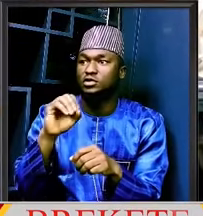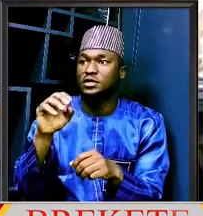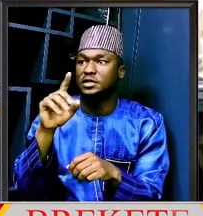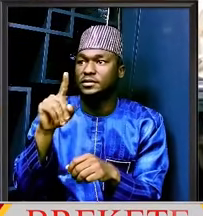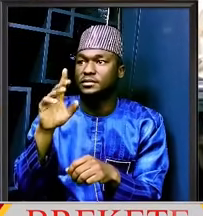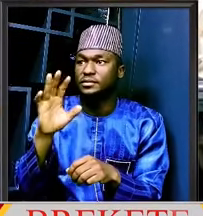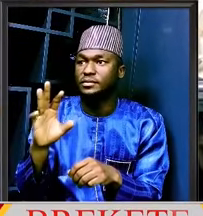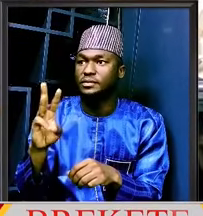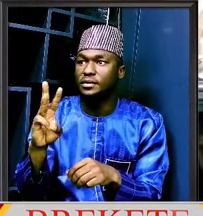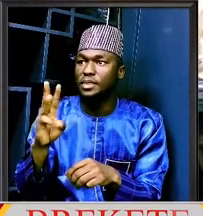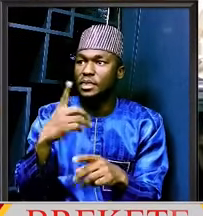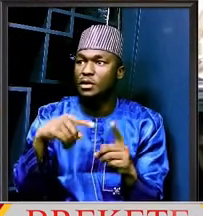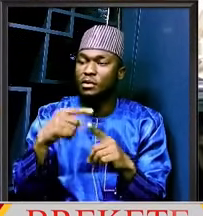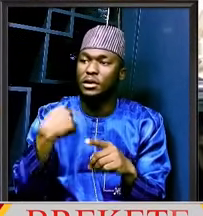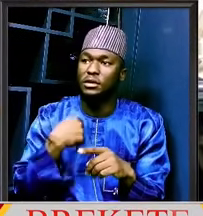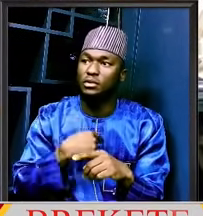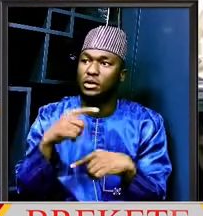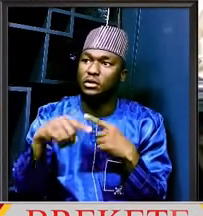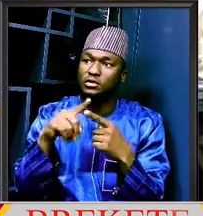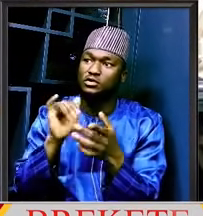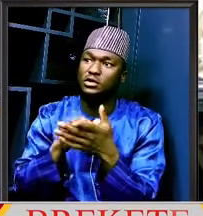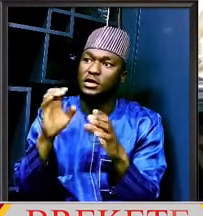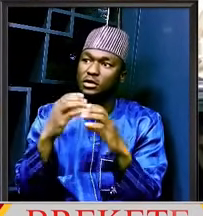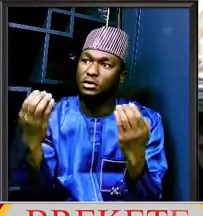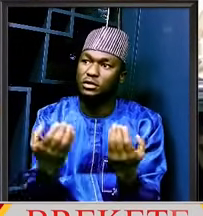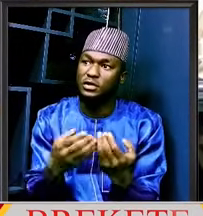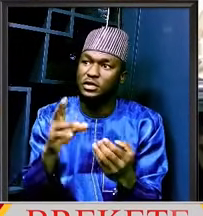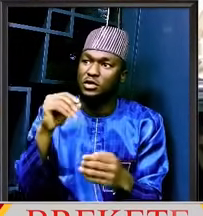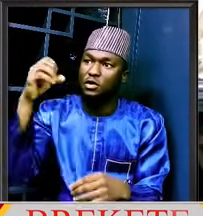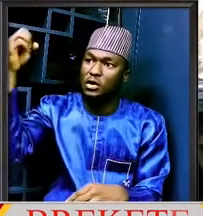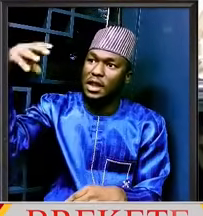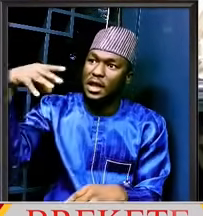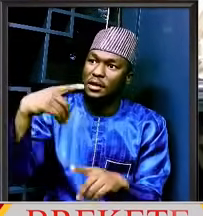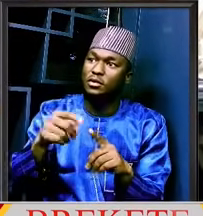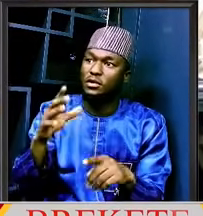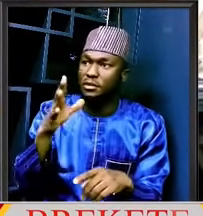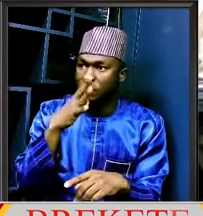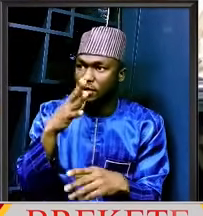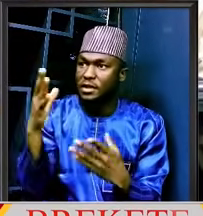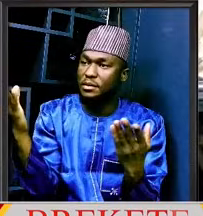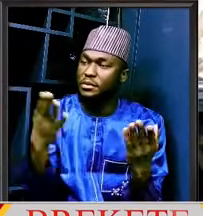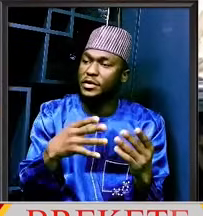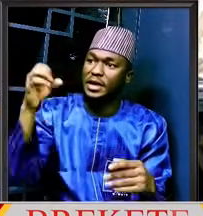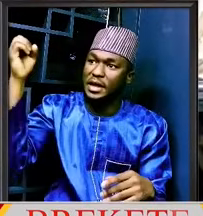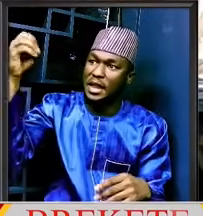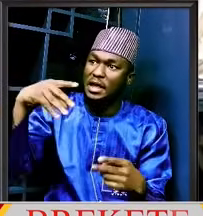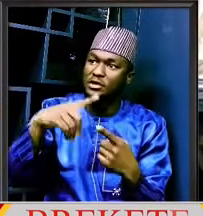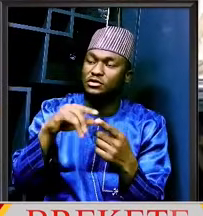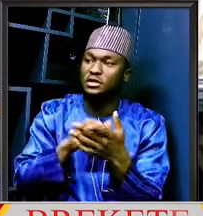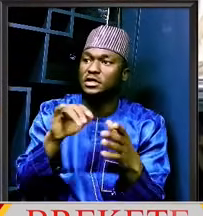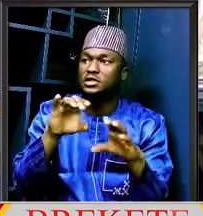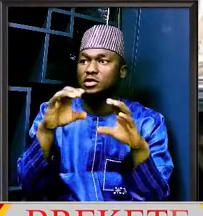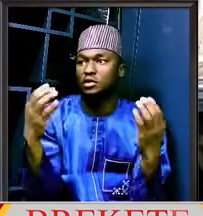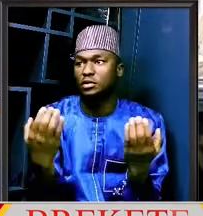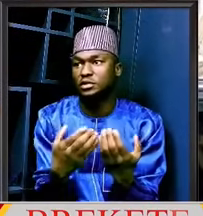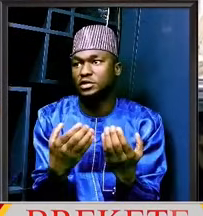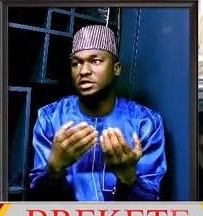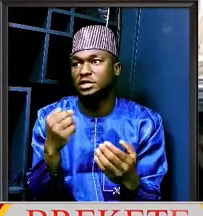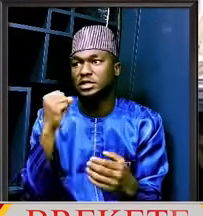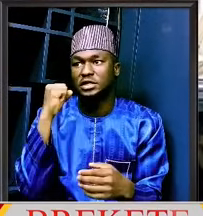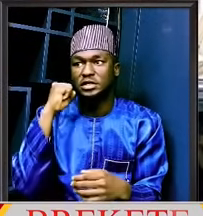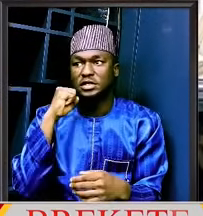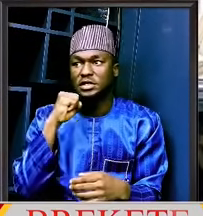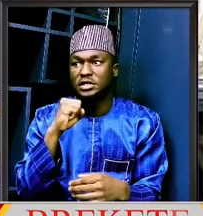When we got to that community, there was no light. My mother was able to bring light to the community. Hmm. She